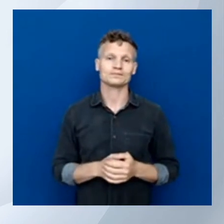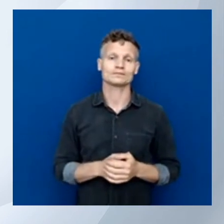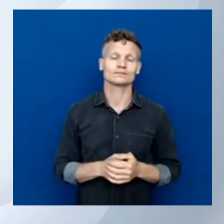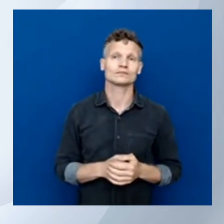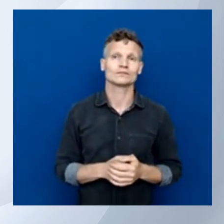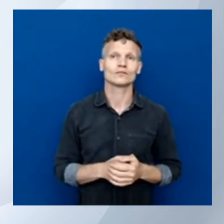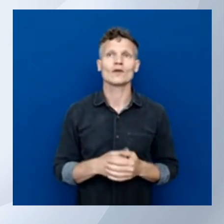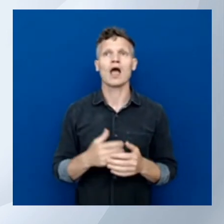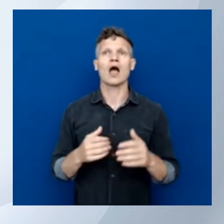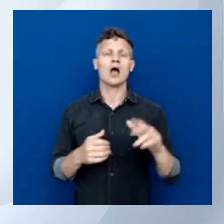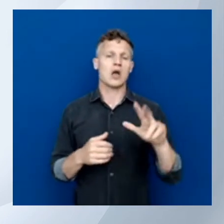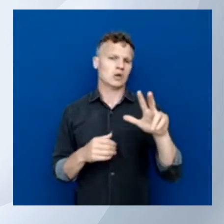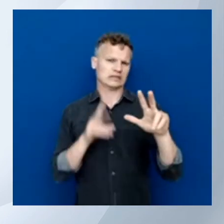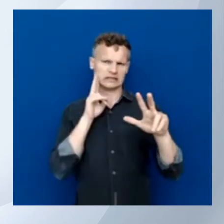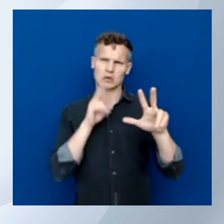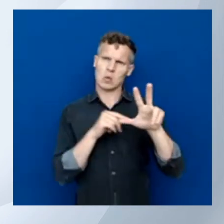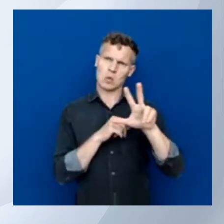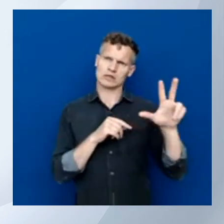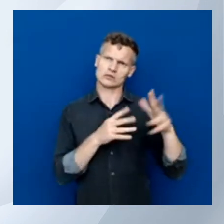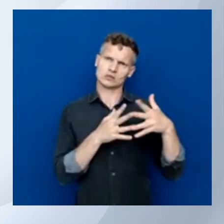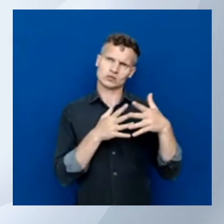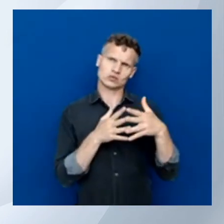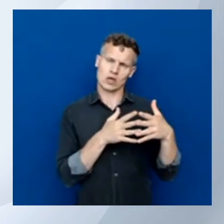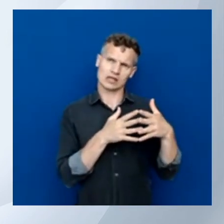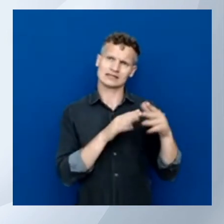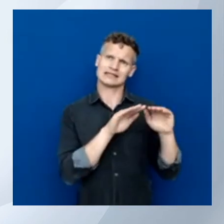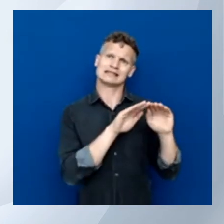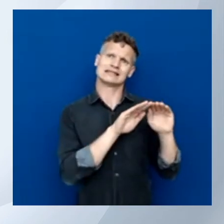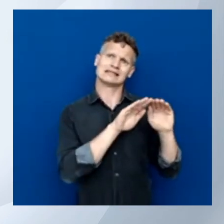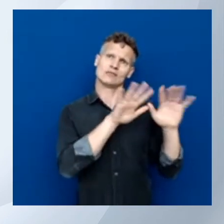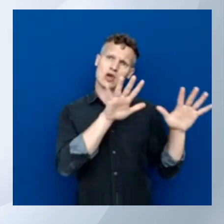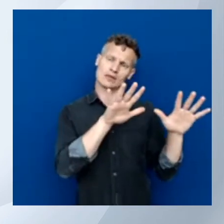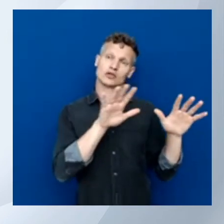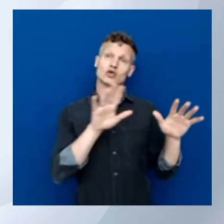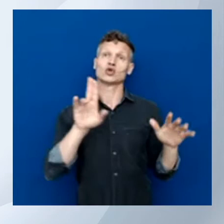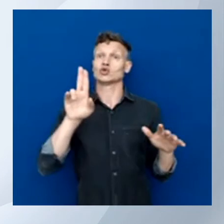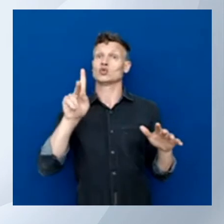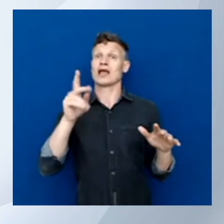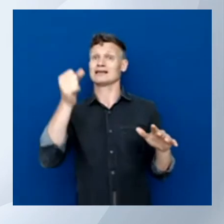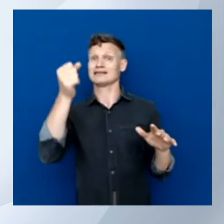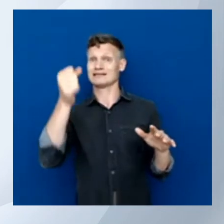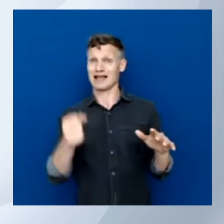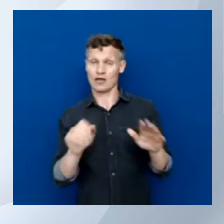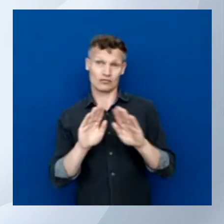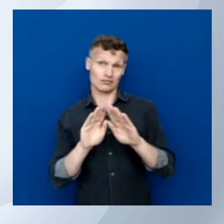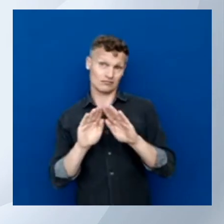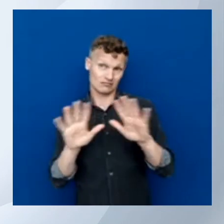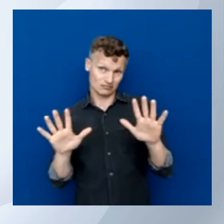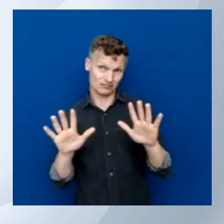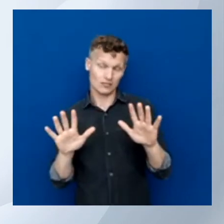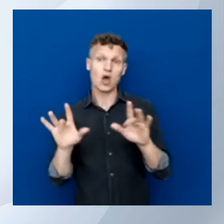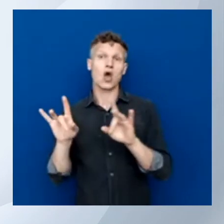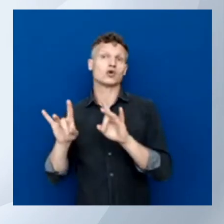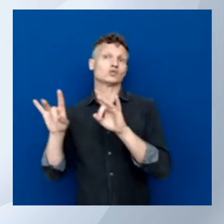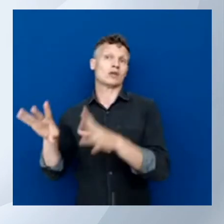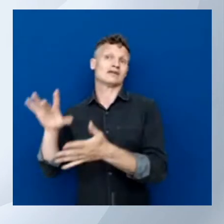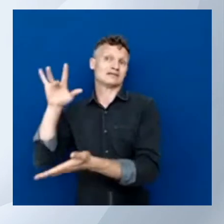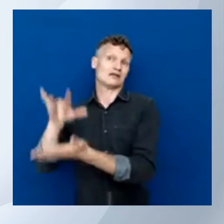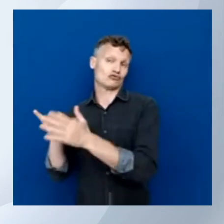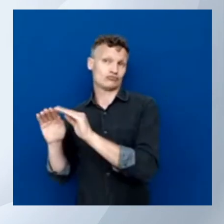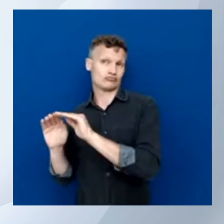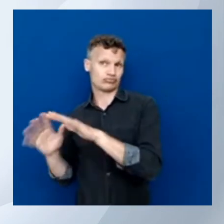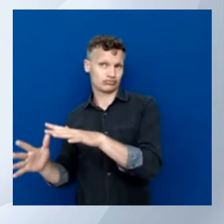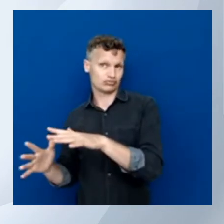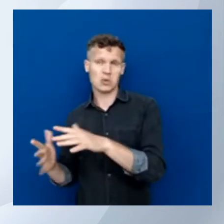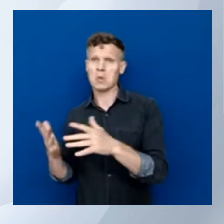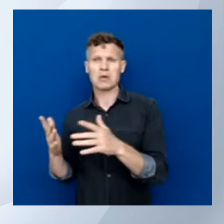US deployment group, you've got a UK South one, and an Australia Central one. The steps are the same across each of